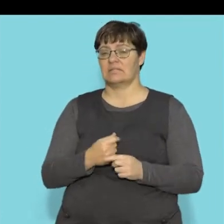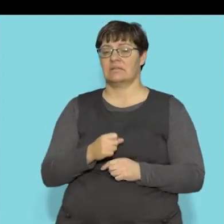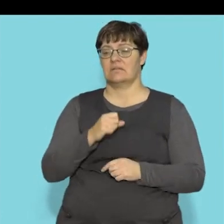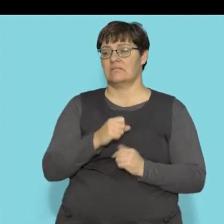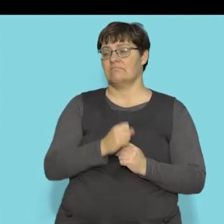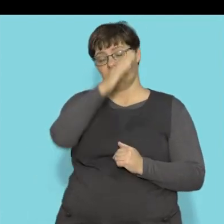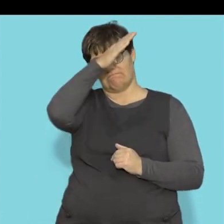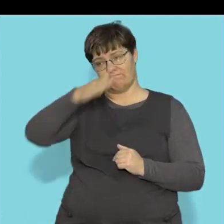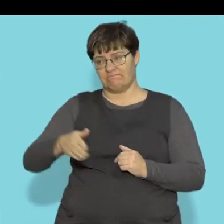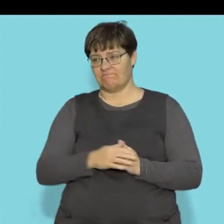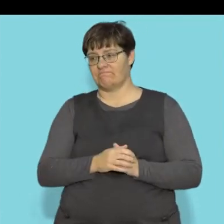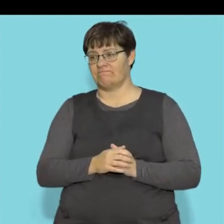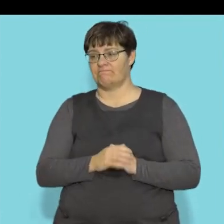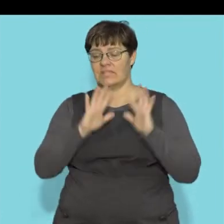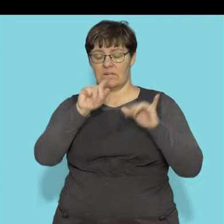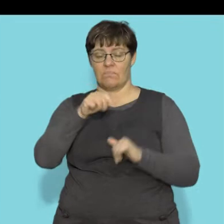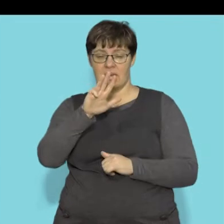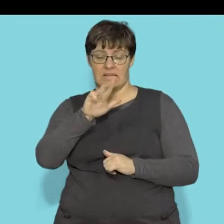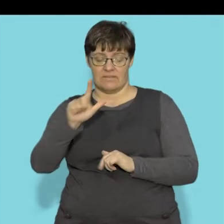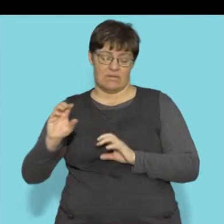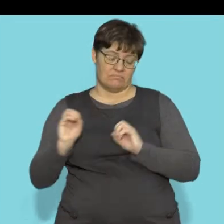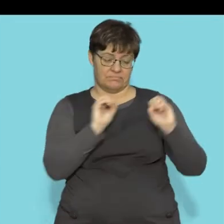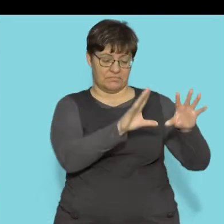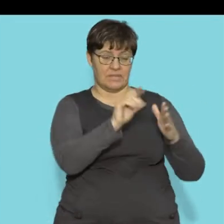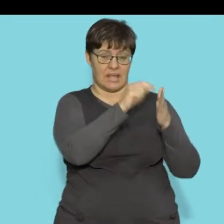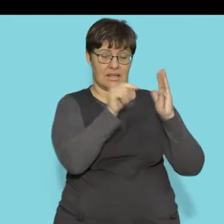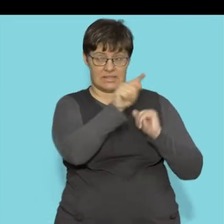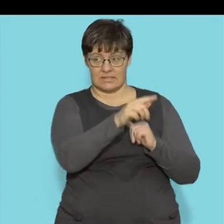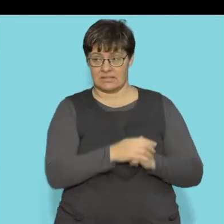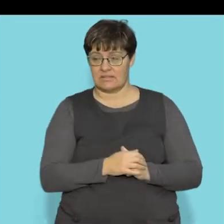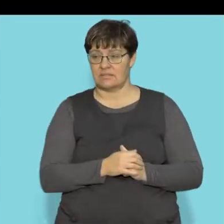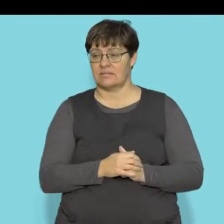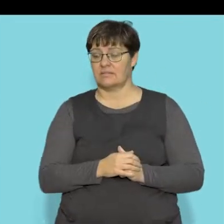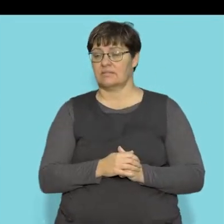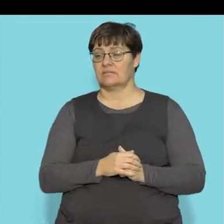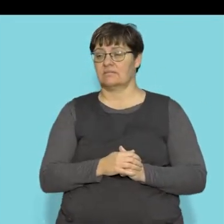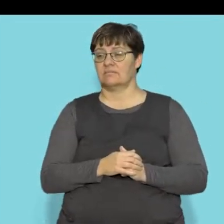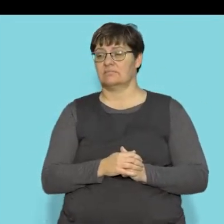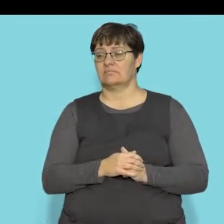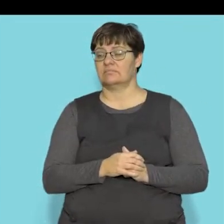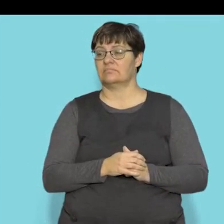again multiplied by my slant height. So now I need to plug this all into my calculator,